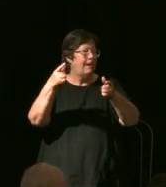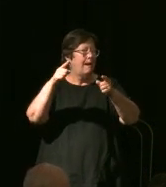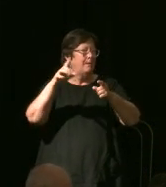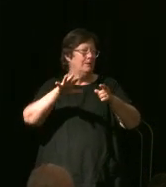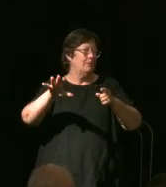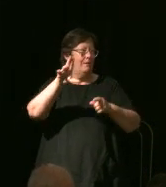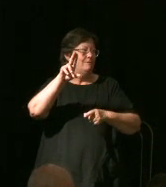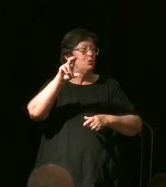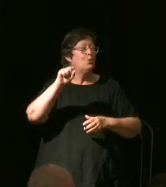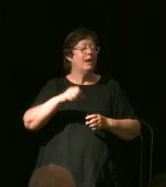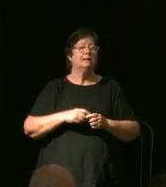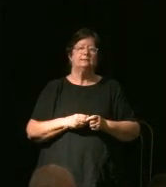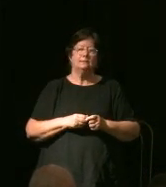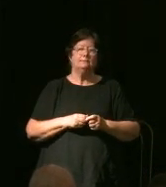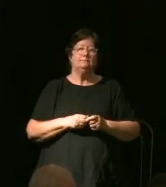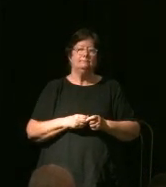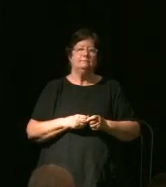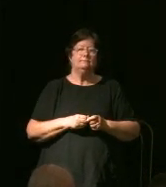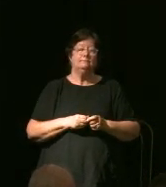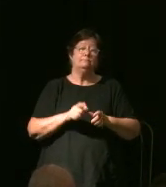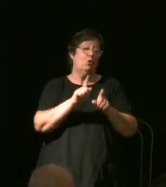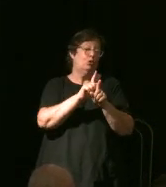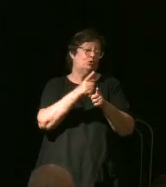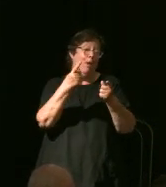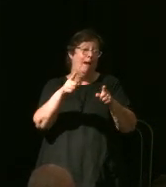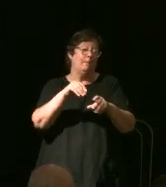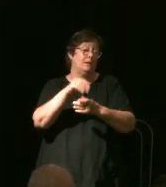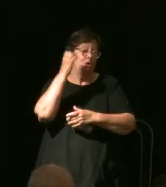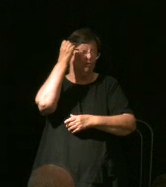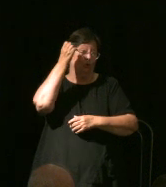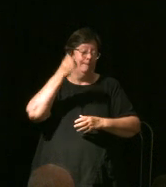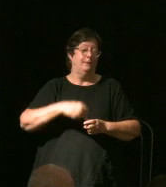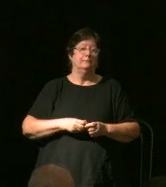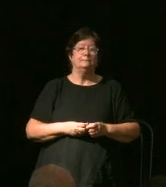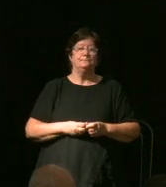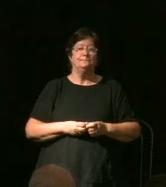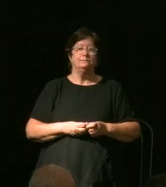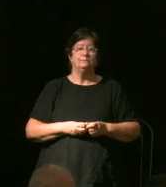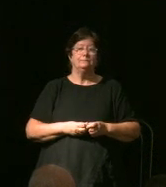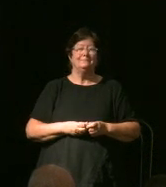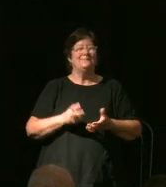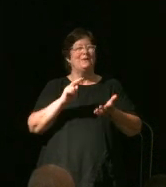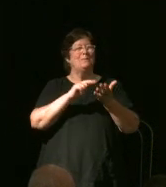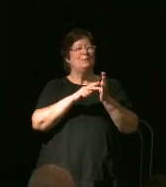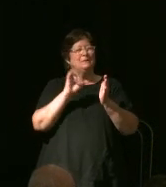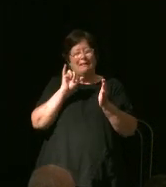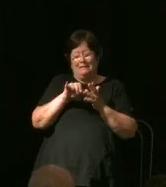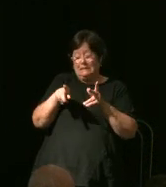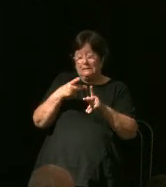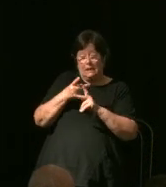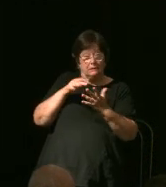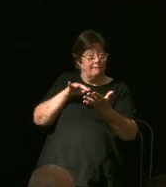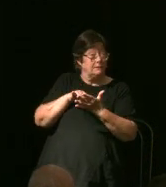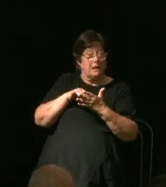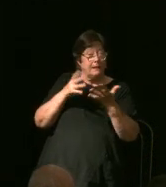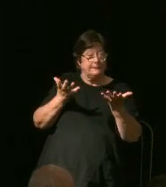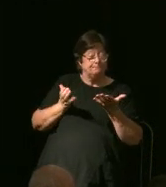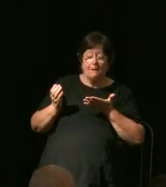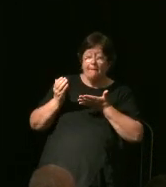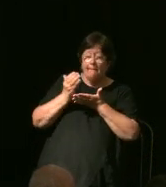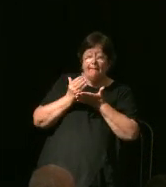throughout the United States and in Europe. The purpose of these studies is to